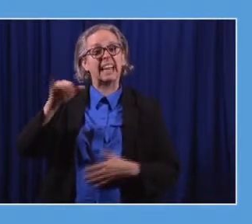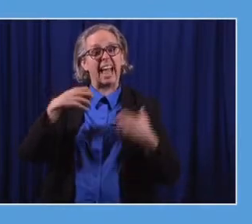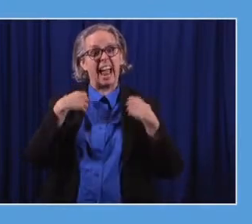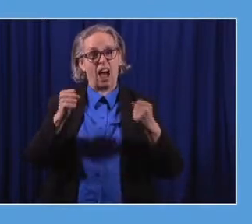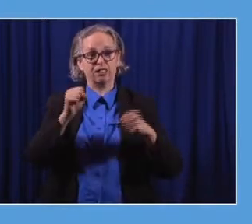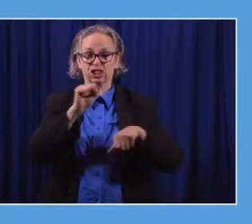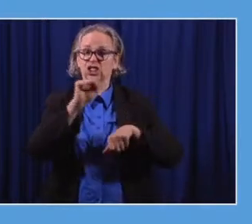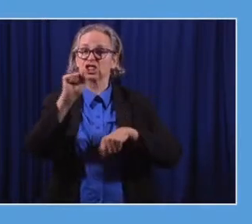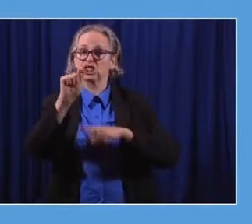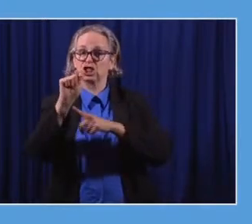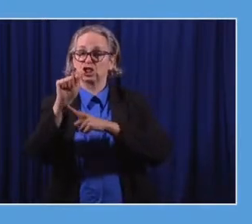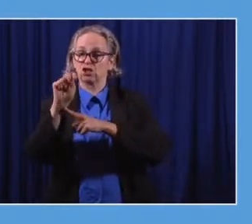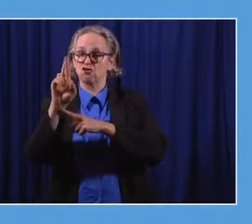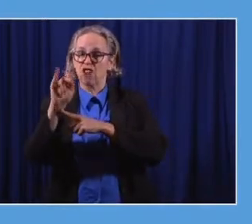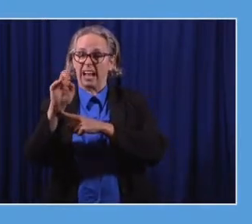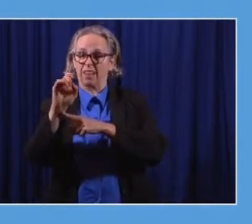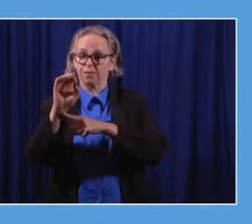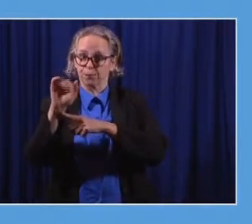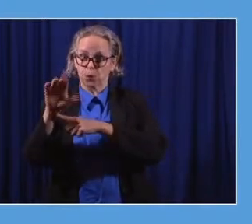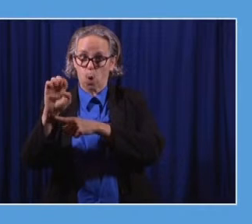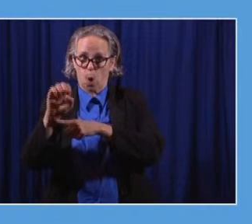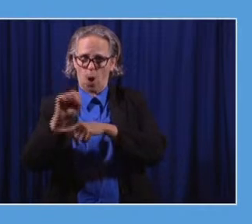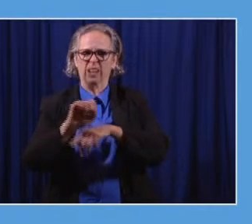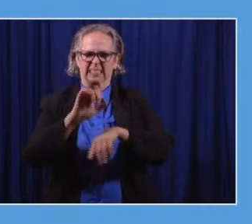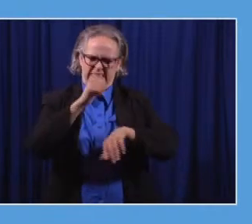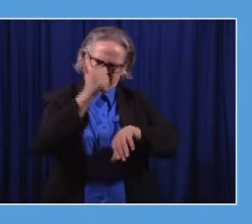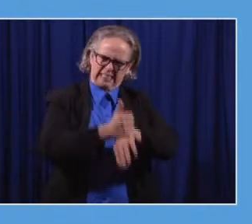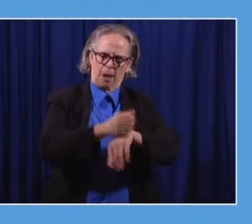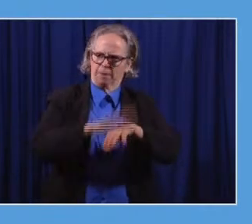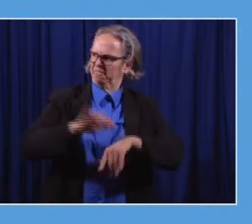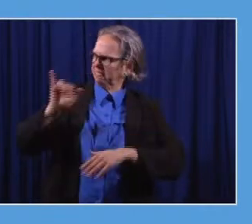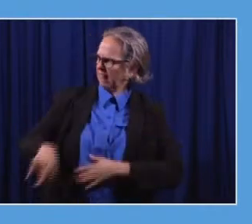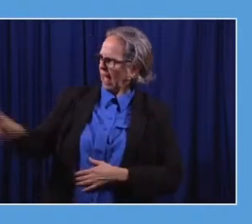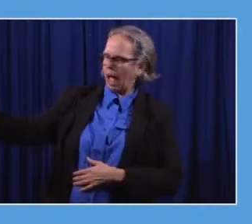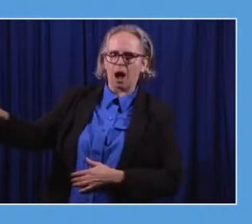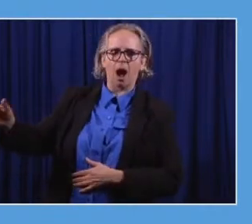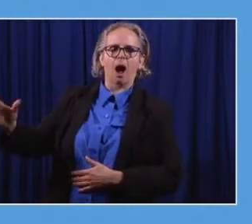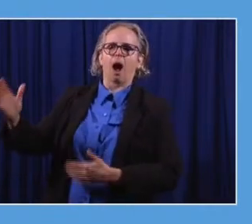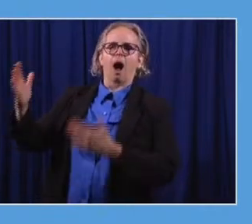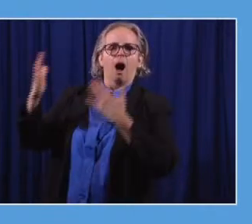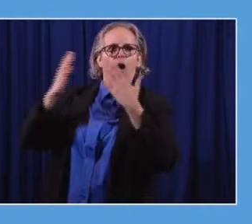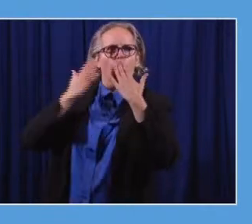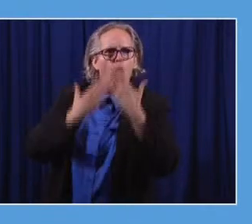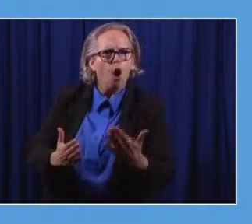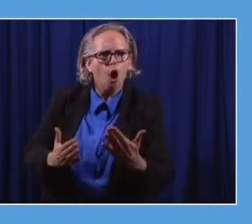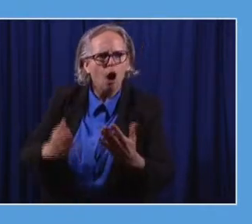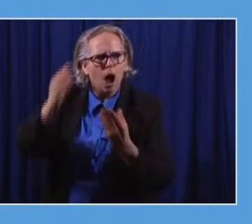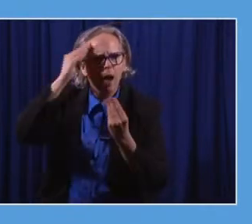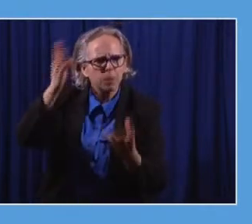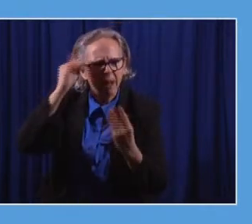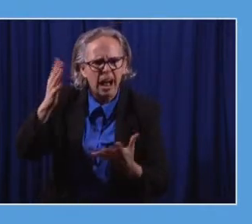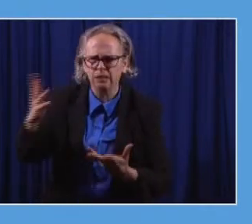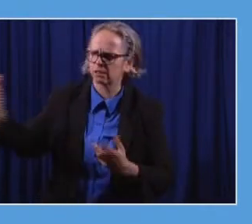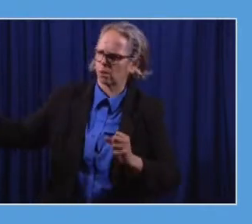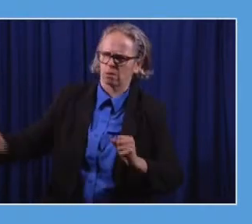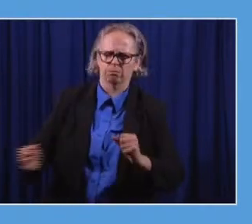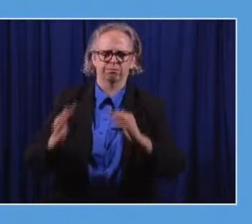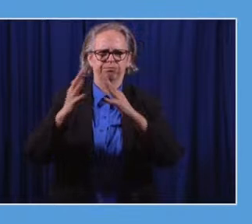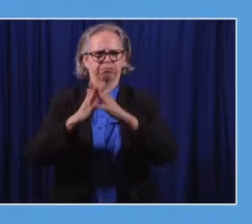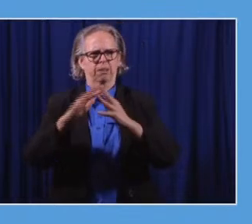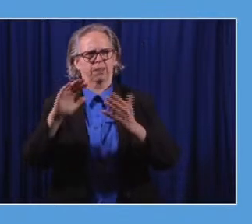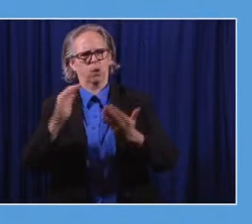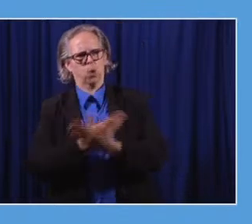comply with their request, and it's a good thing to have. This dashboard helps better track